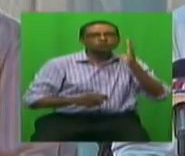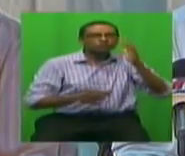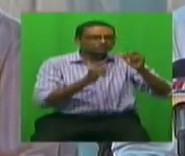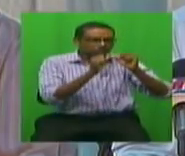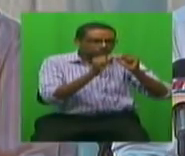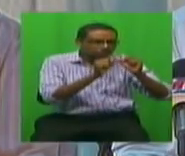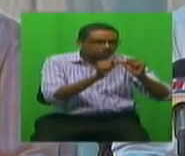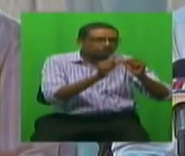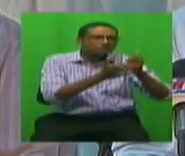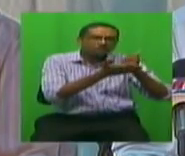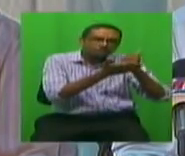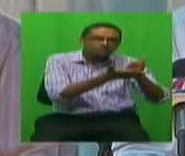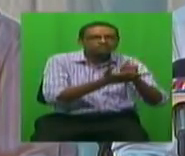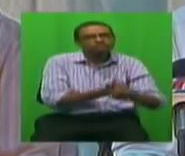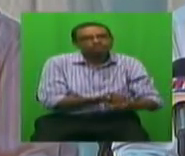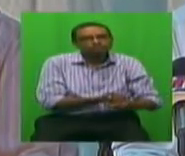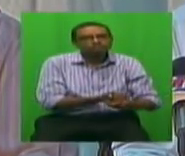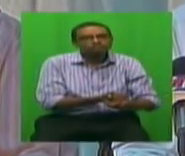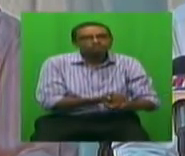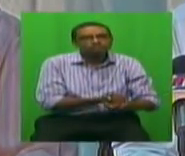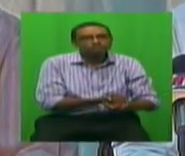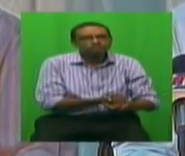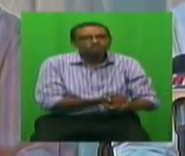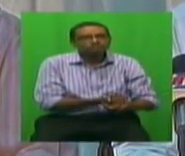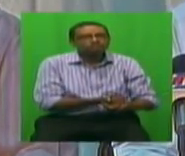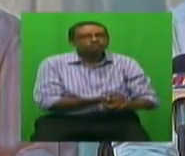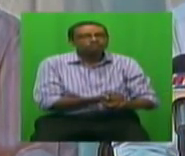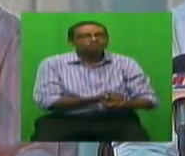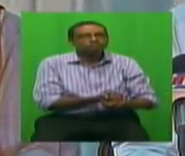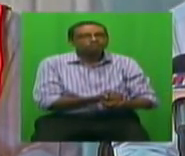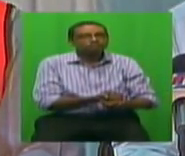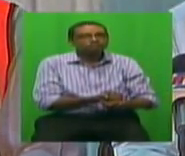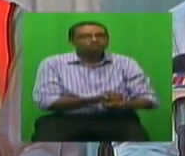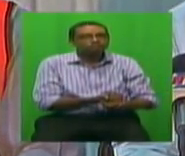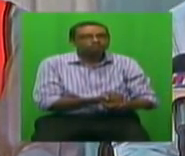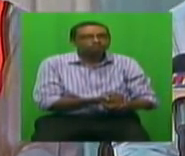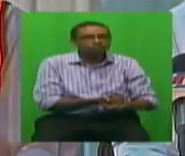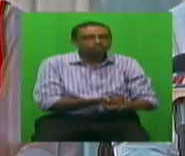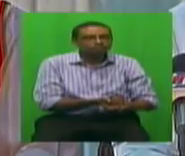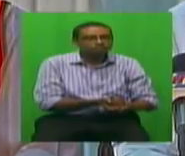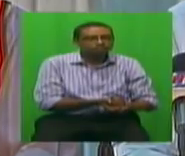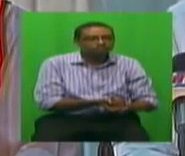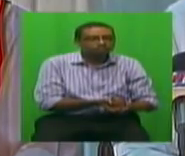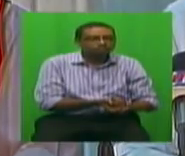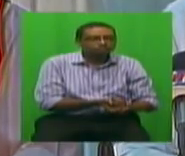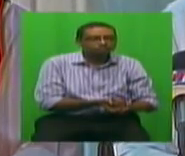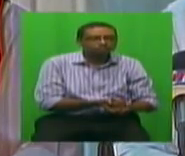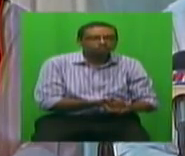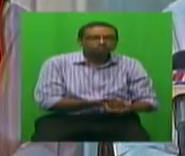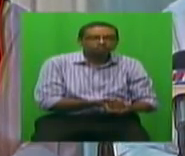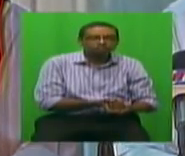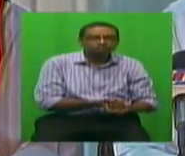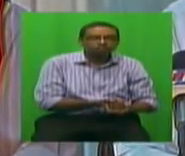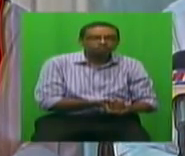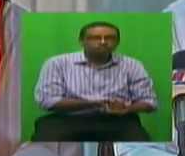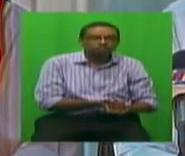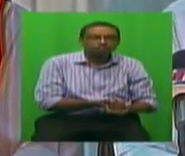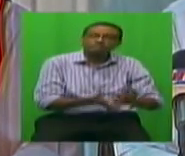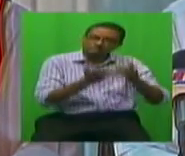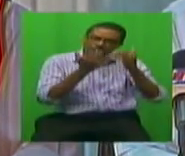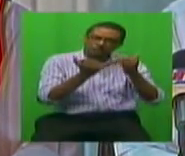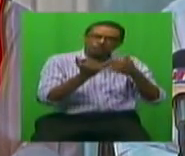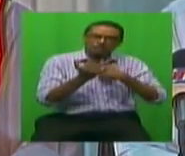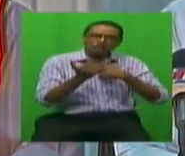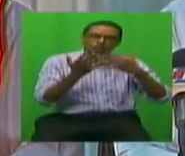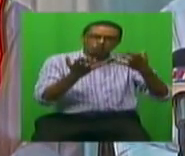in and about these flooded areas, and just basically being there and assisting with the keeping of law and order. At this stage, I'd like to pass